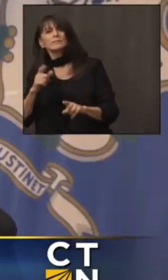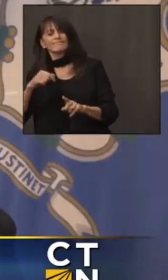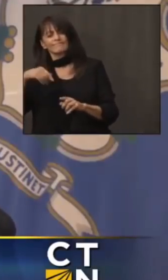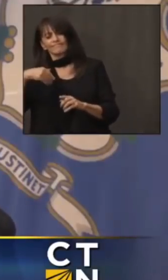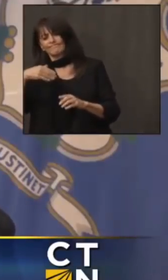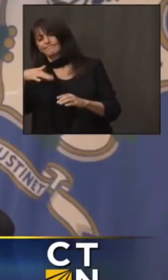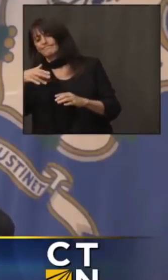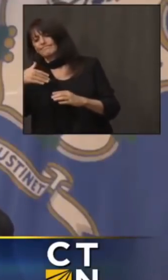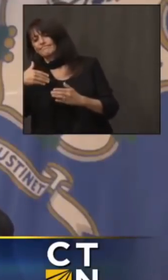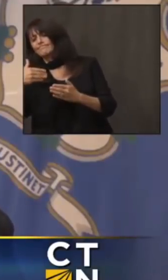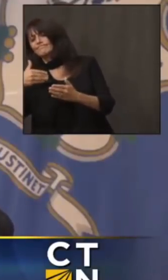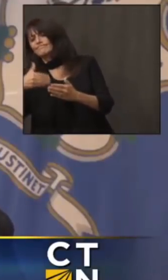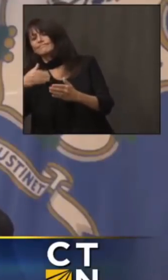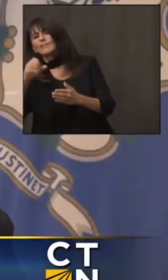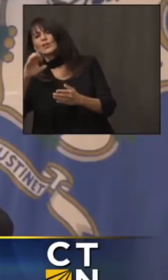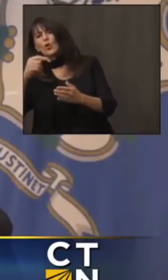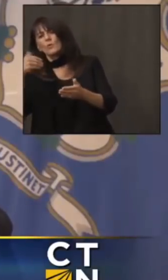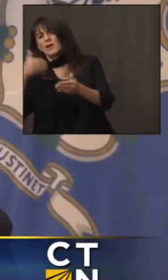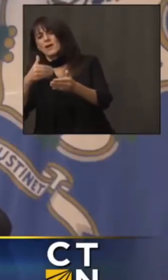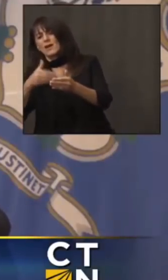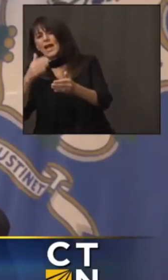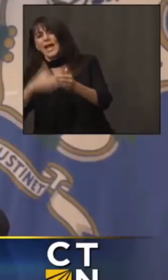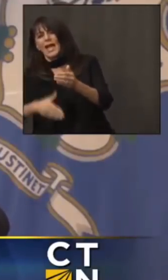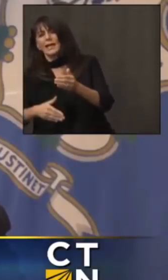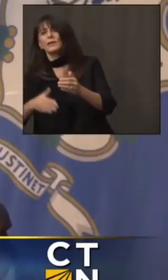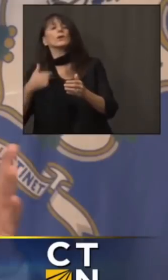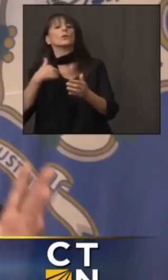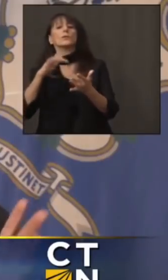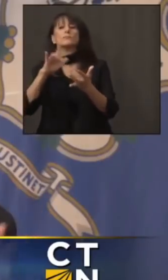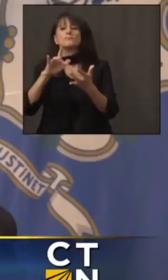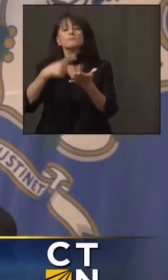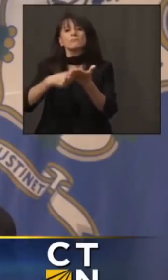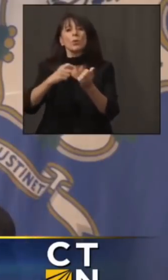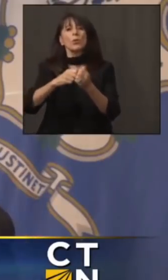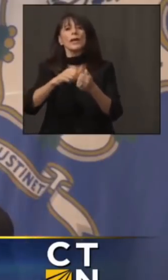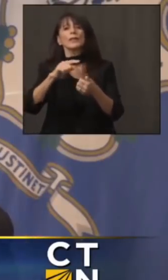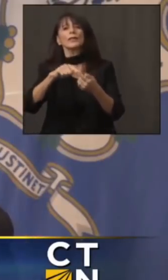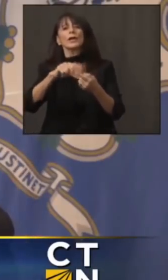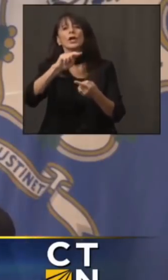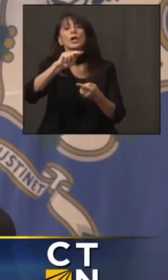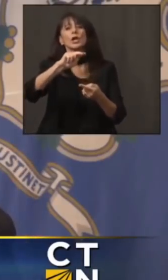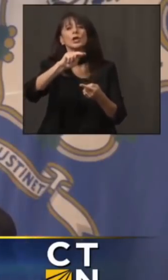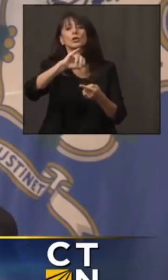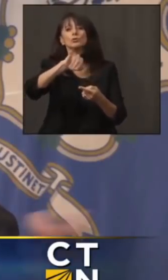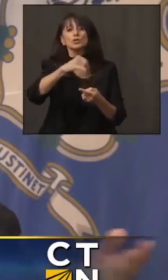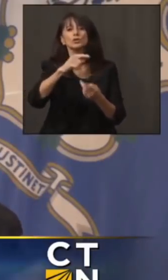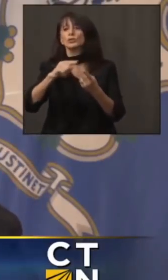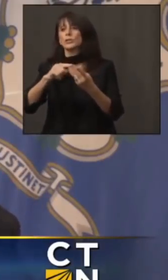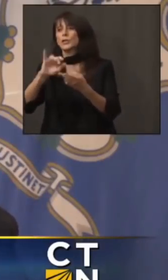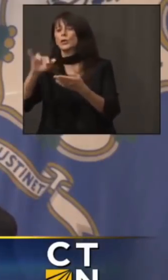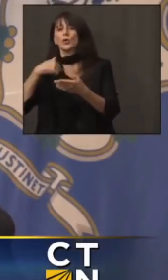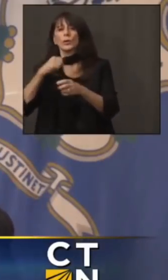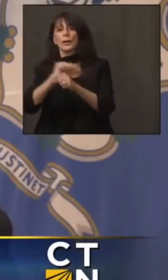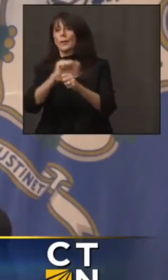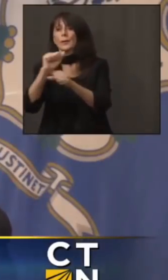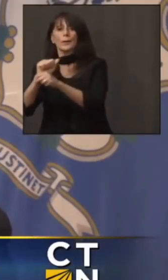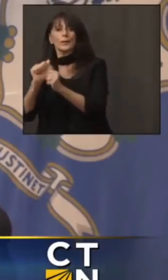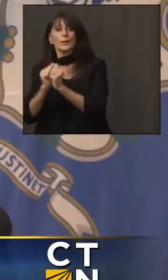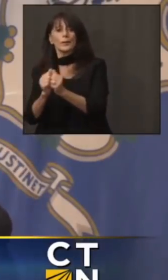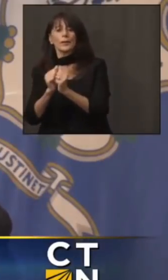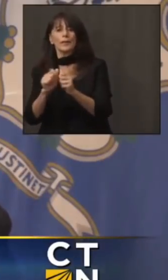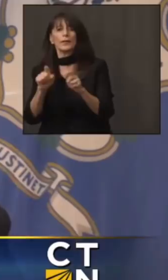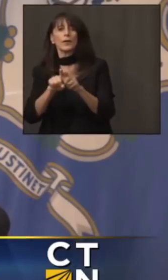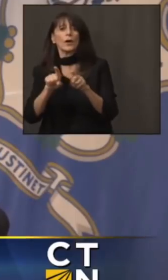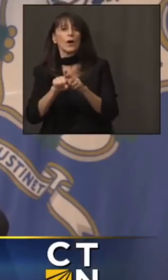has been in contact with both New York and New Jersey because we're doing this alongside of them, as well as with the app